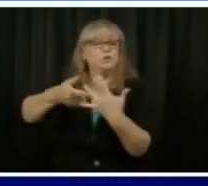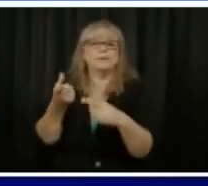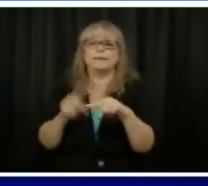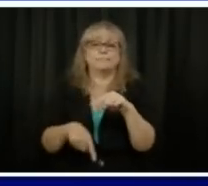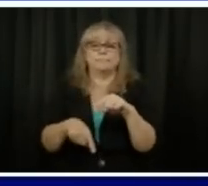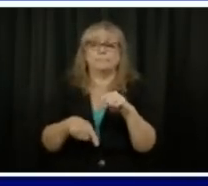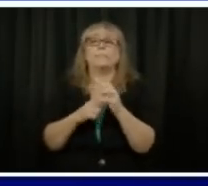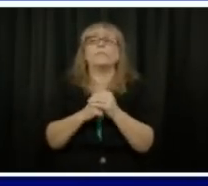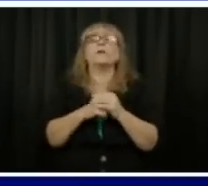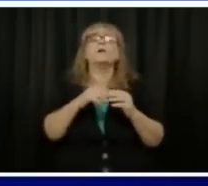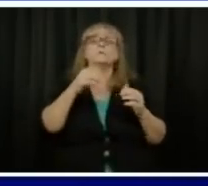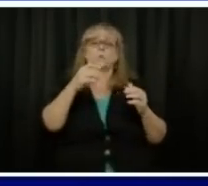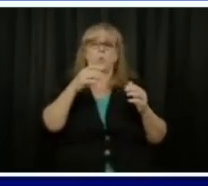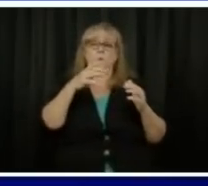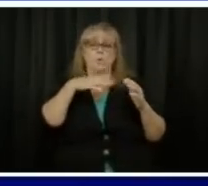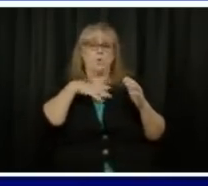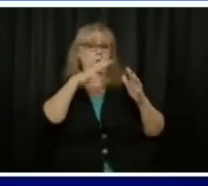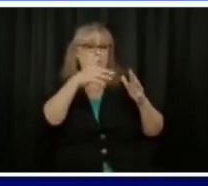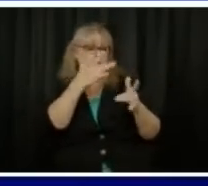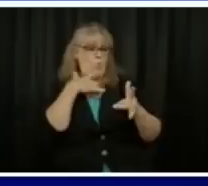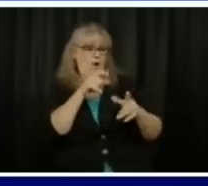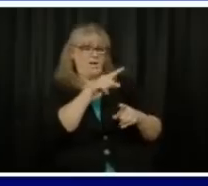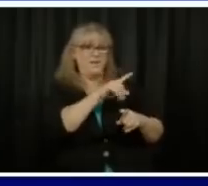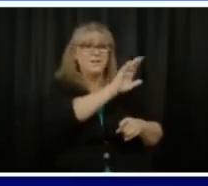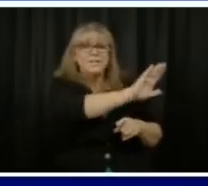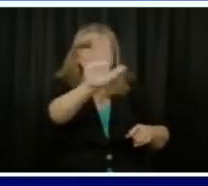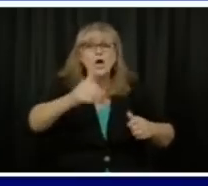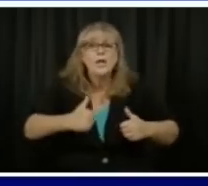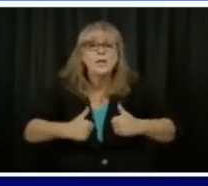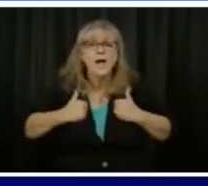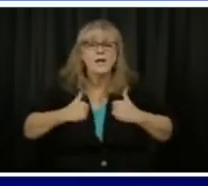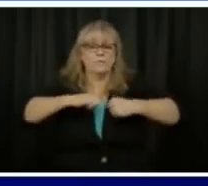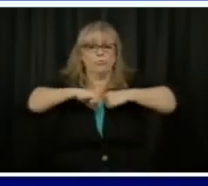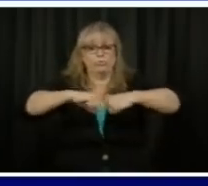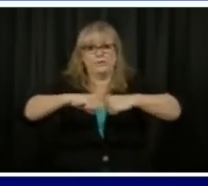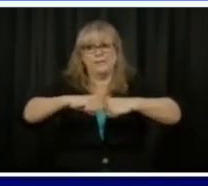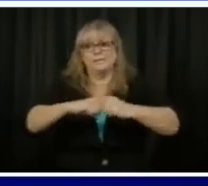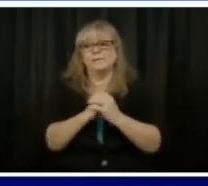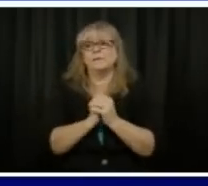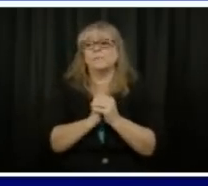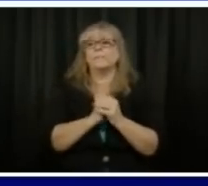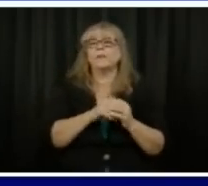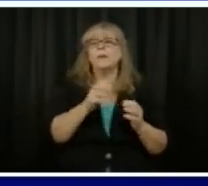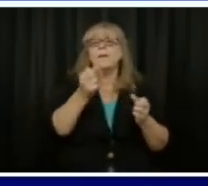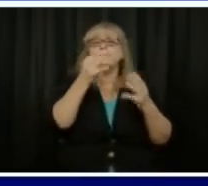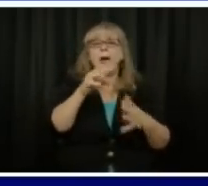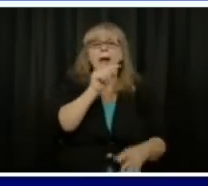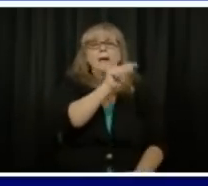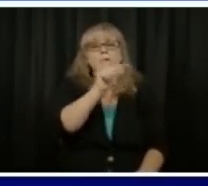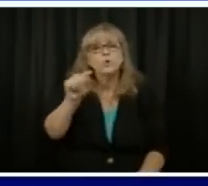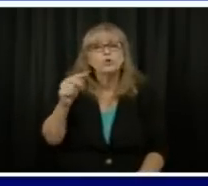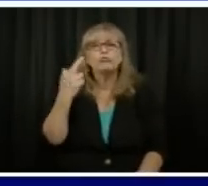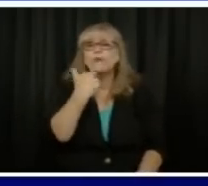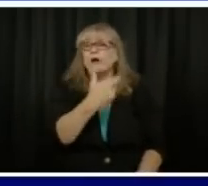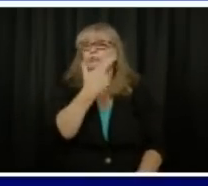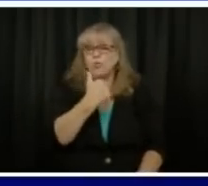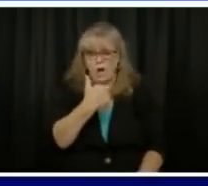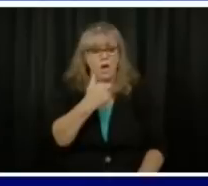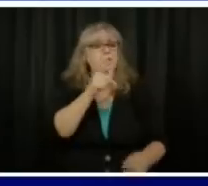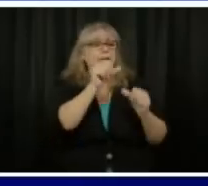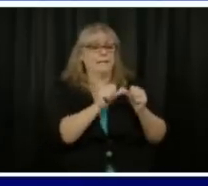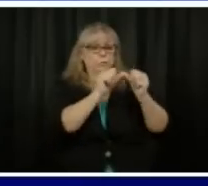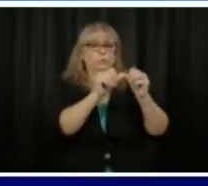responsible bars and restaurants are absolutely doing that, including into the late hours of the night. They will continue to. But it is the type of